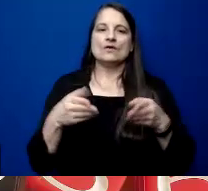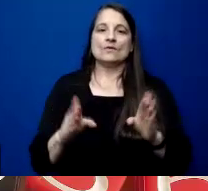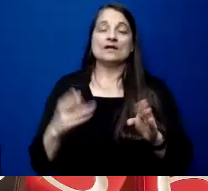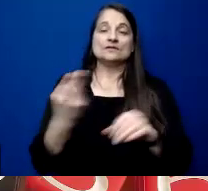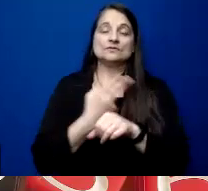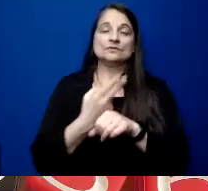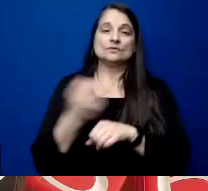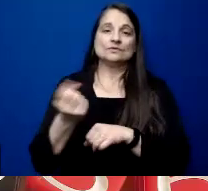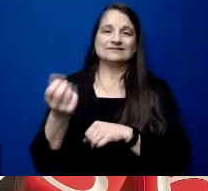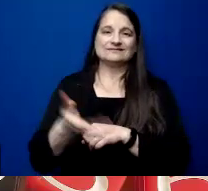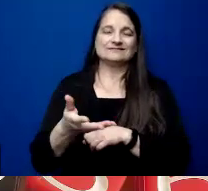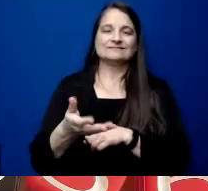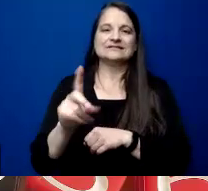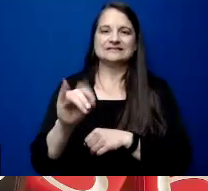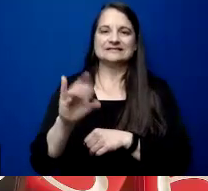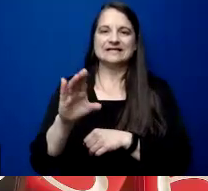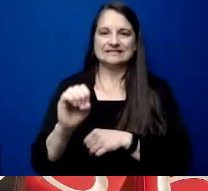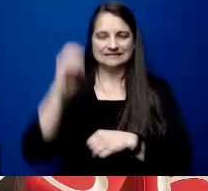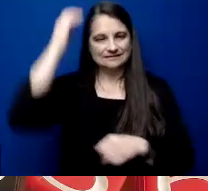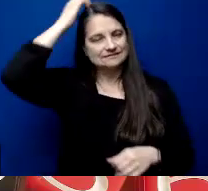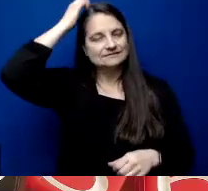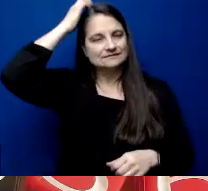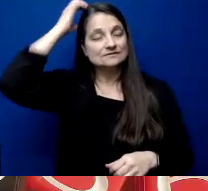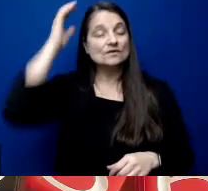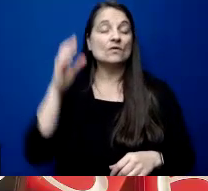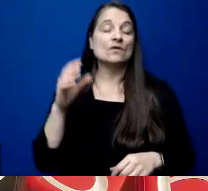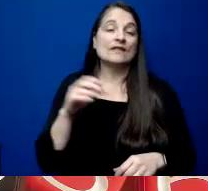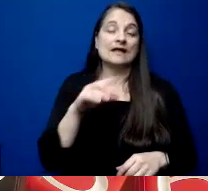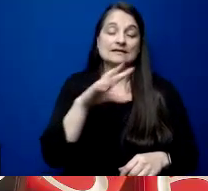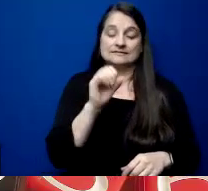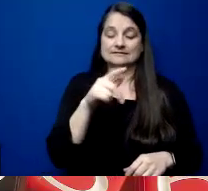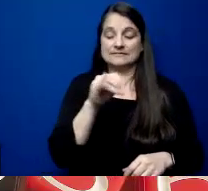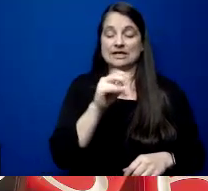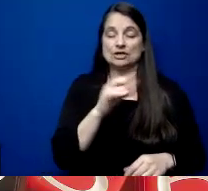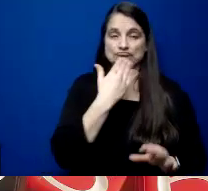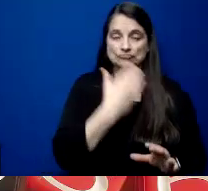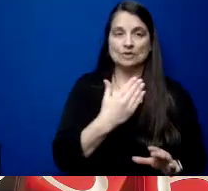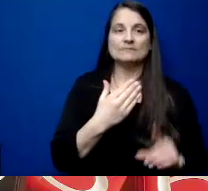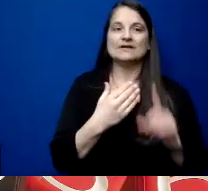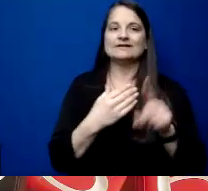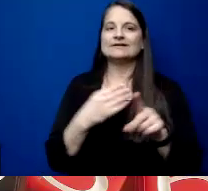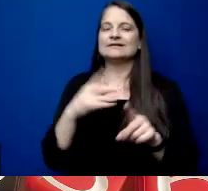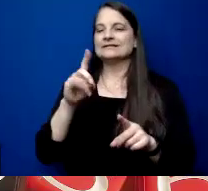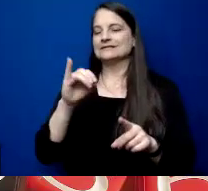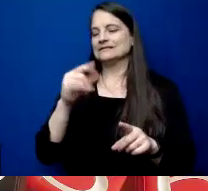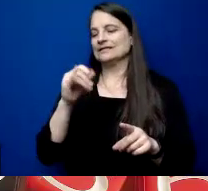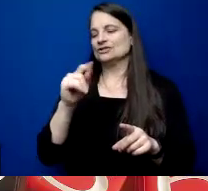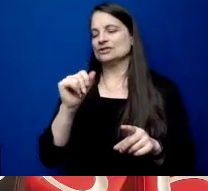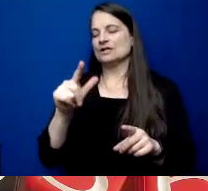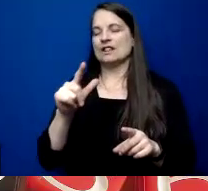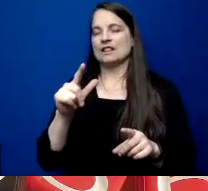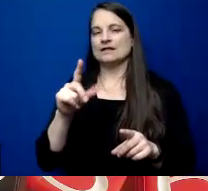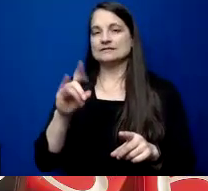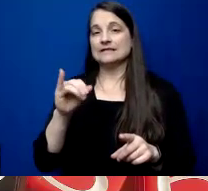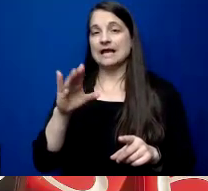dice. So the alternate spinner is a great option, but there's also different things like digital dice. You could ask your